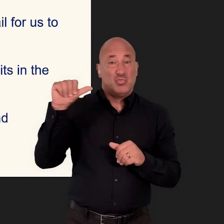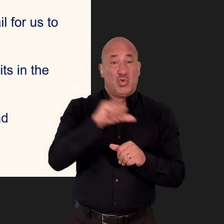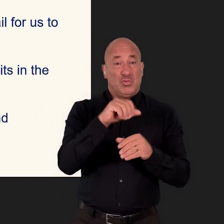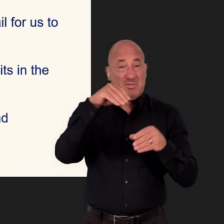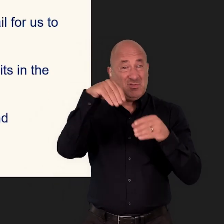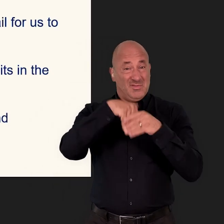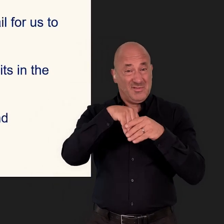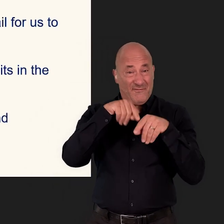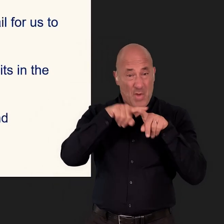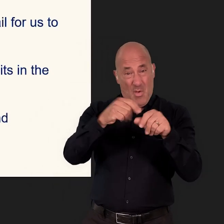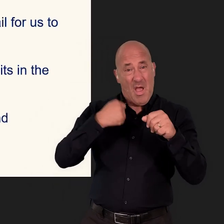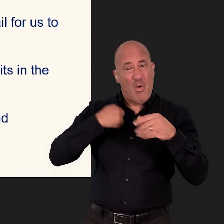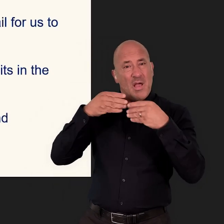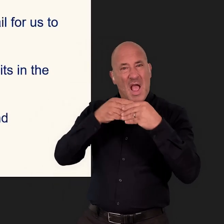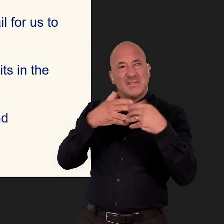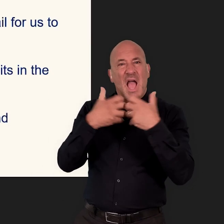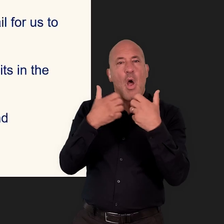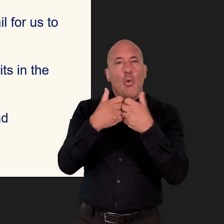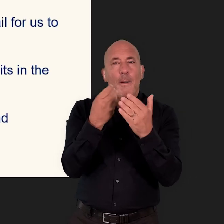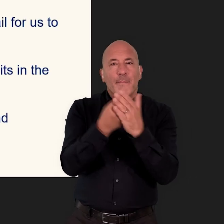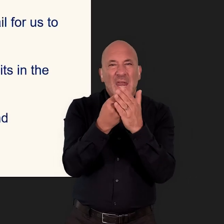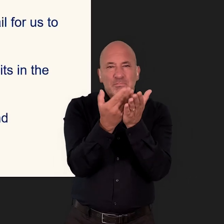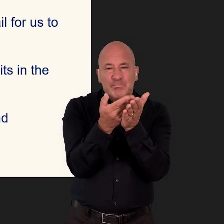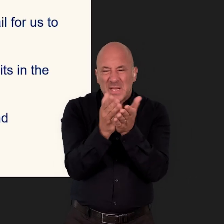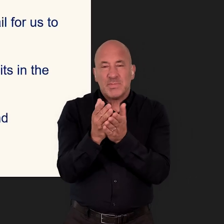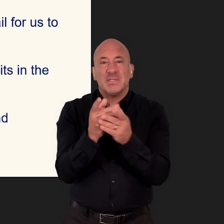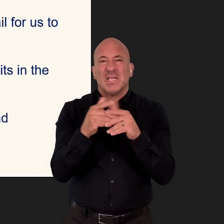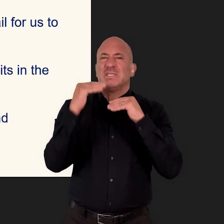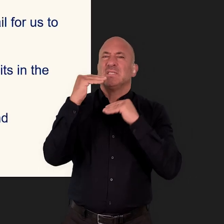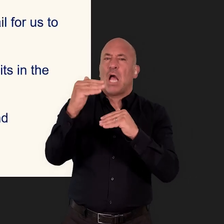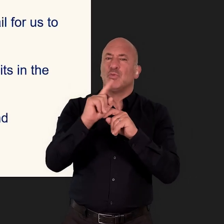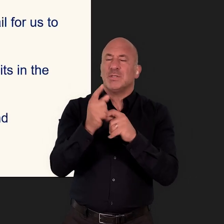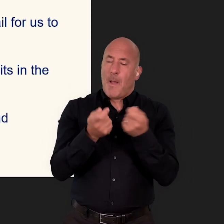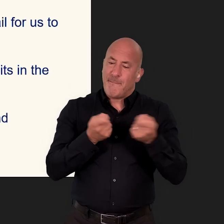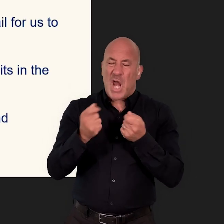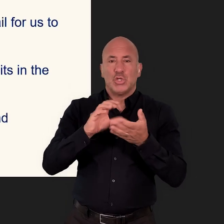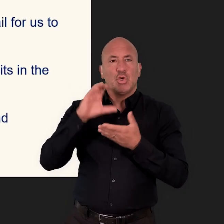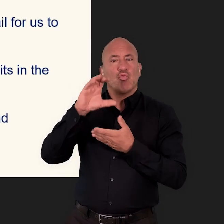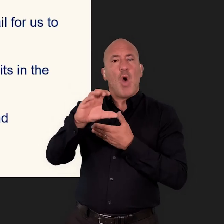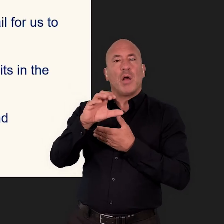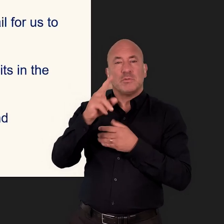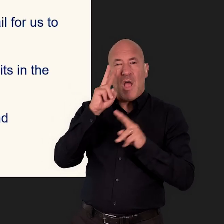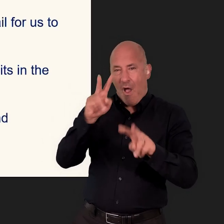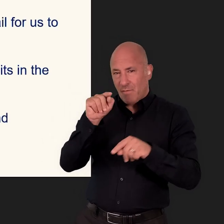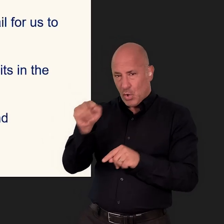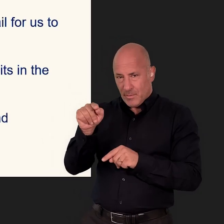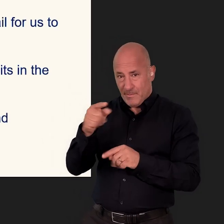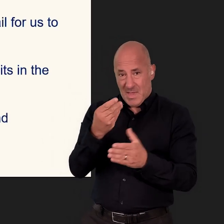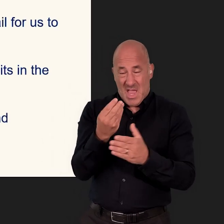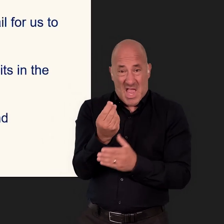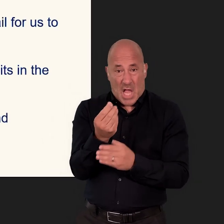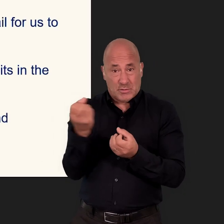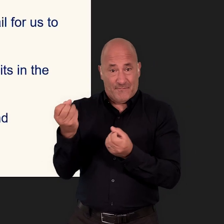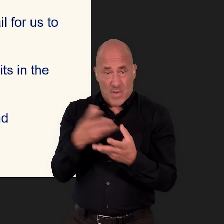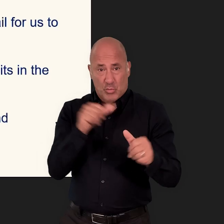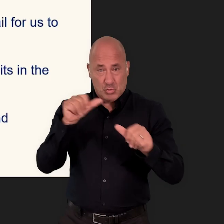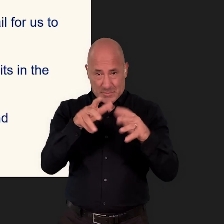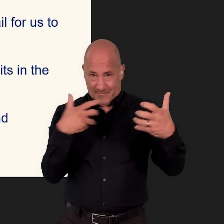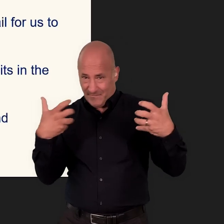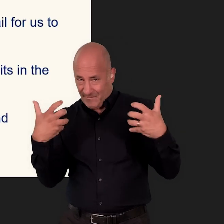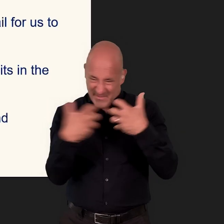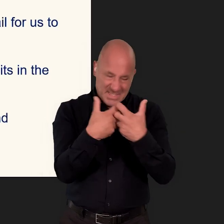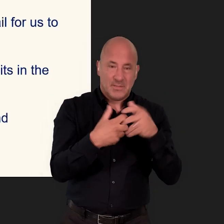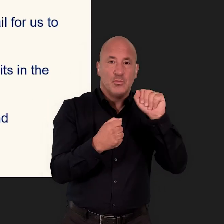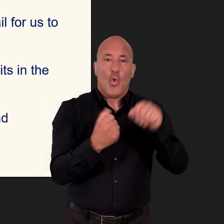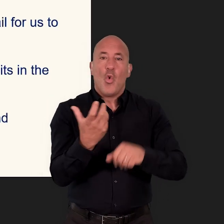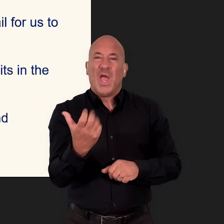should be included following the guidance on payment splits in the Managing Your Grant section of the guidance, and your cash flow should align with the